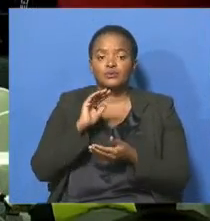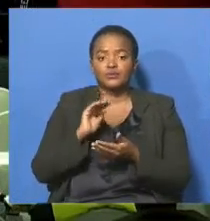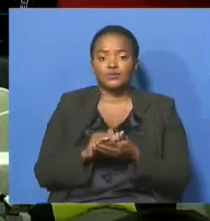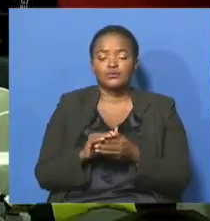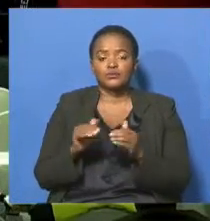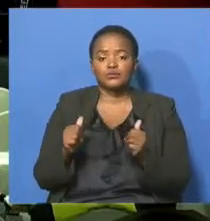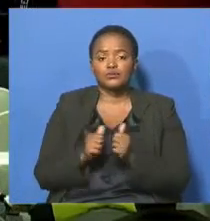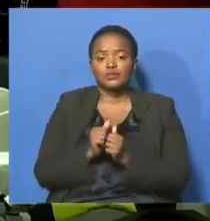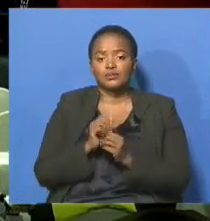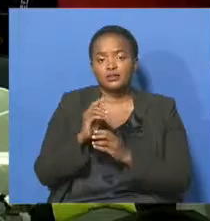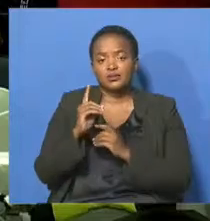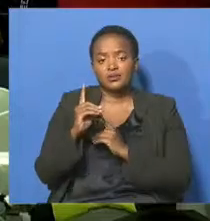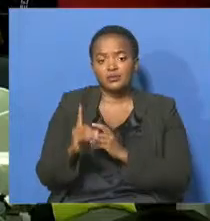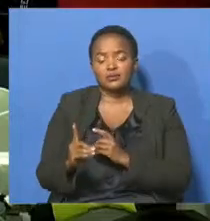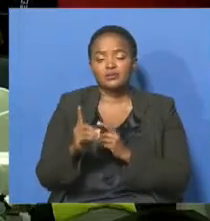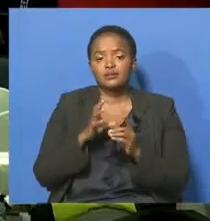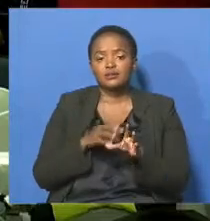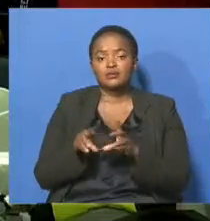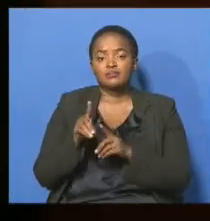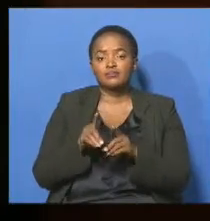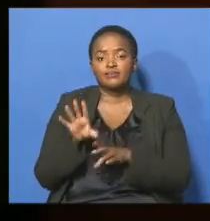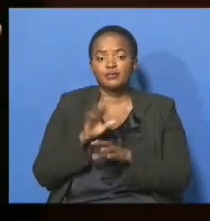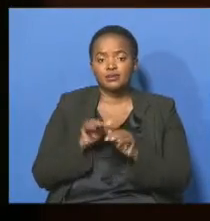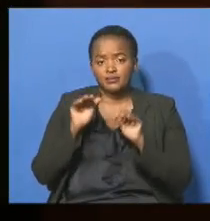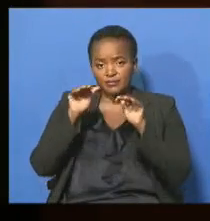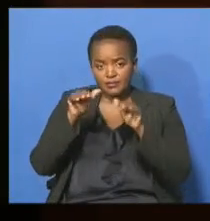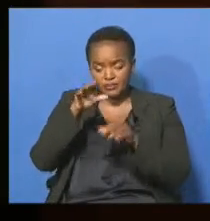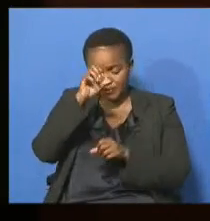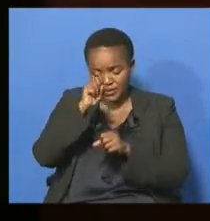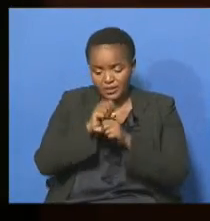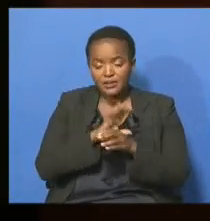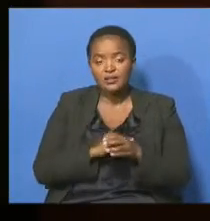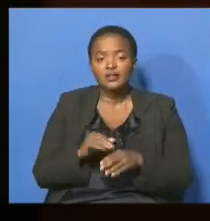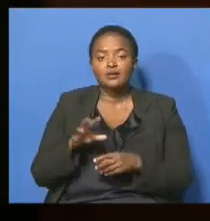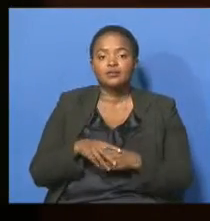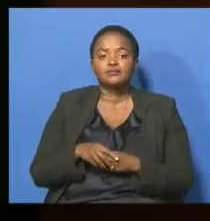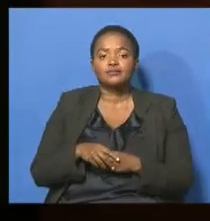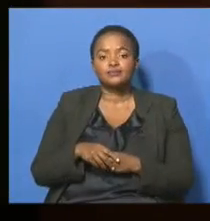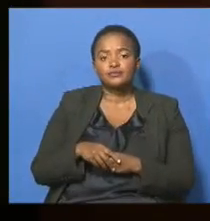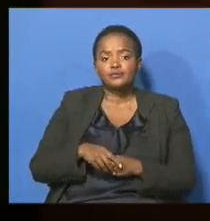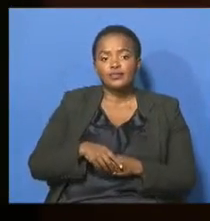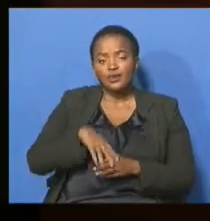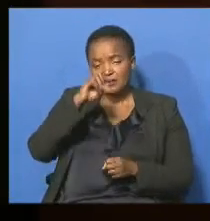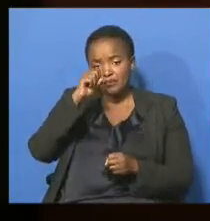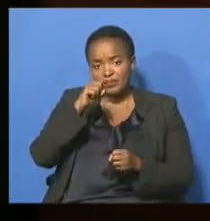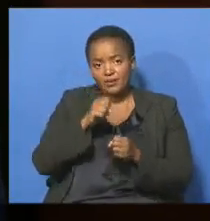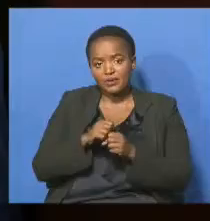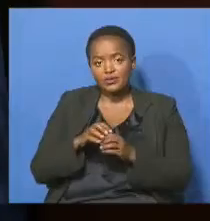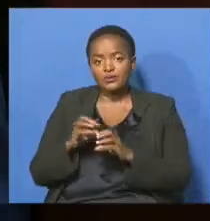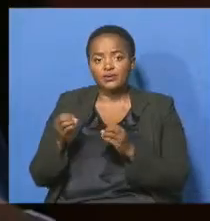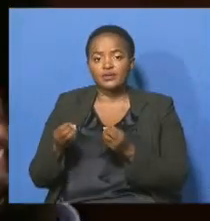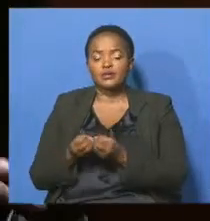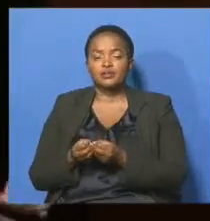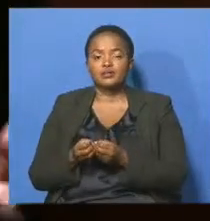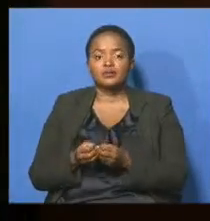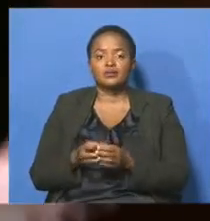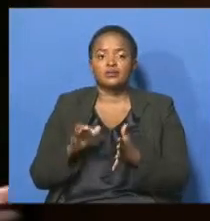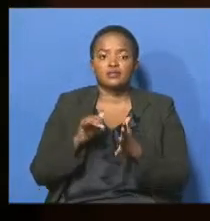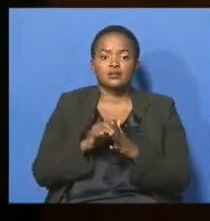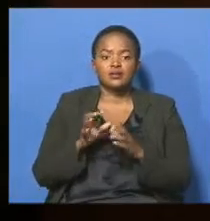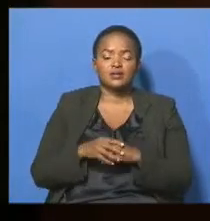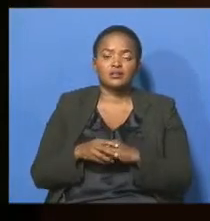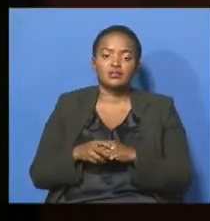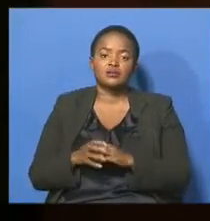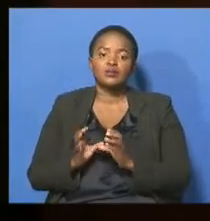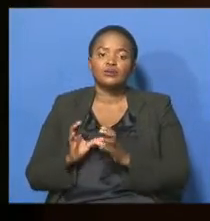distance between the police and the public. The police special constabulary scheme, where